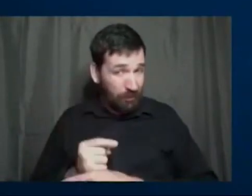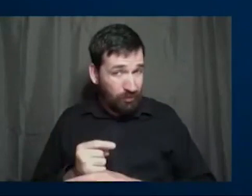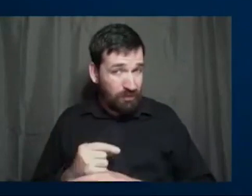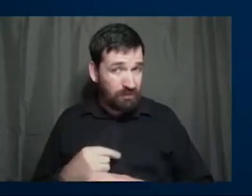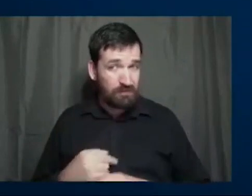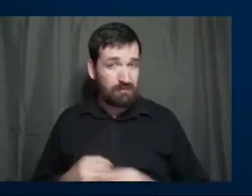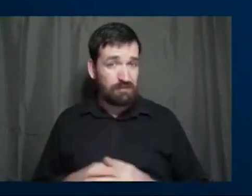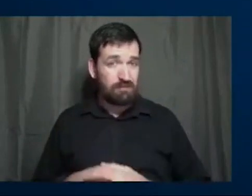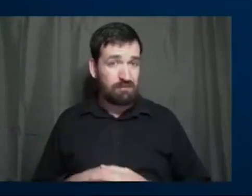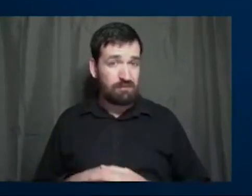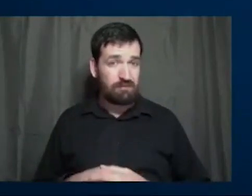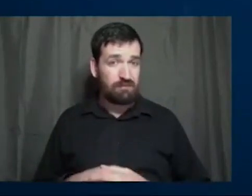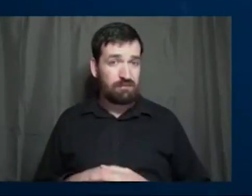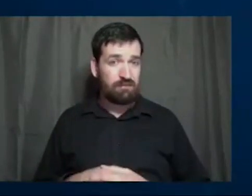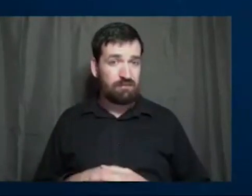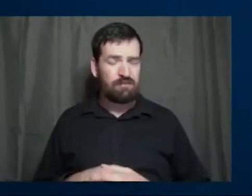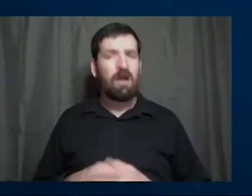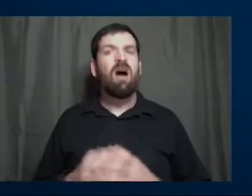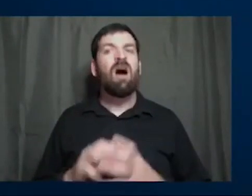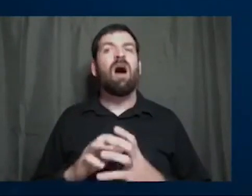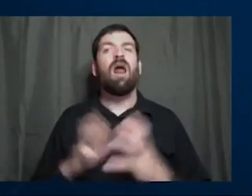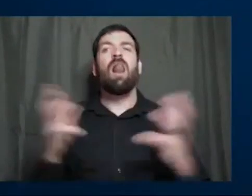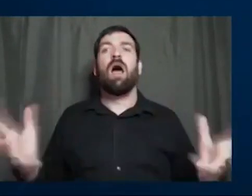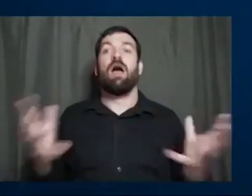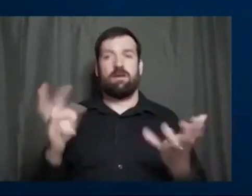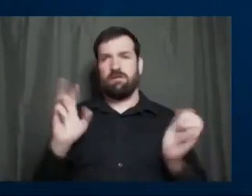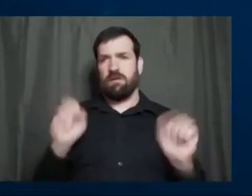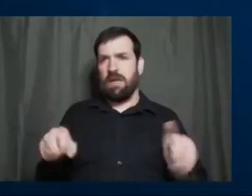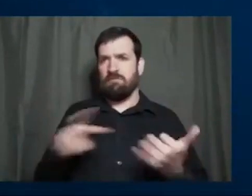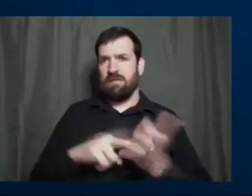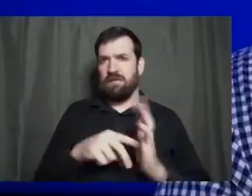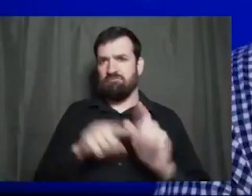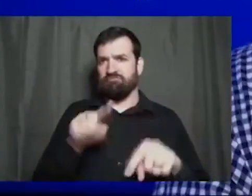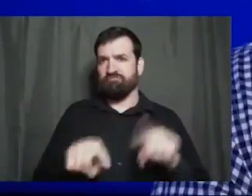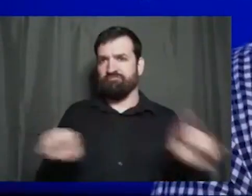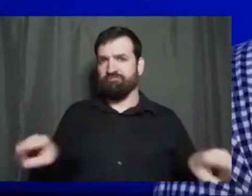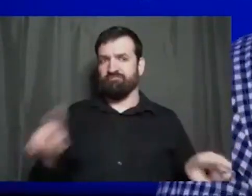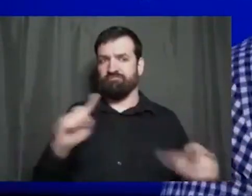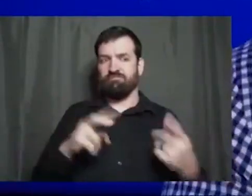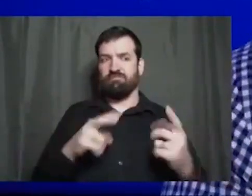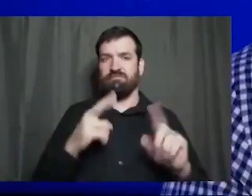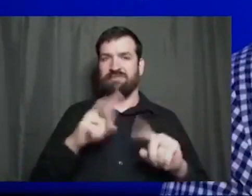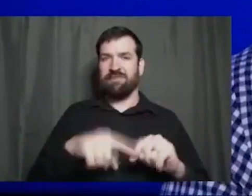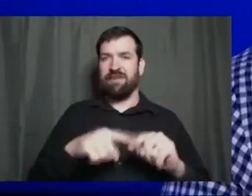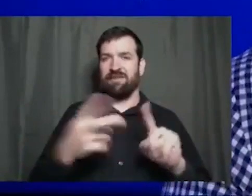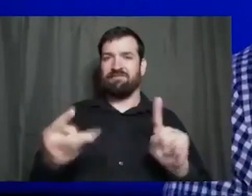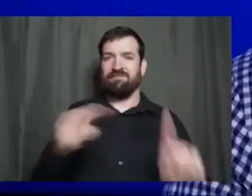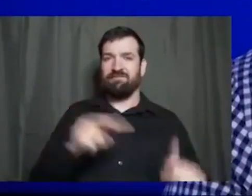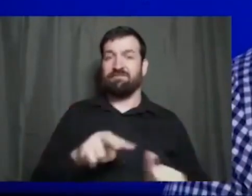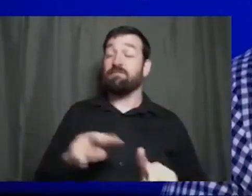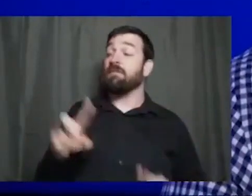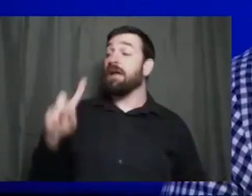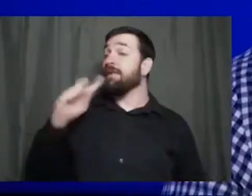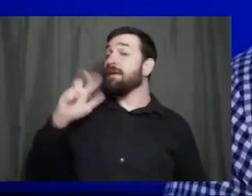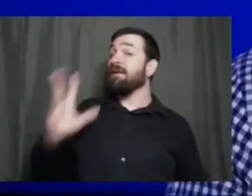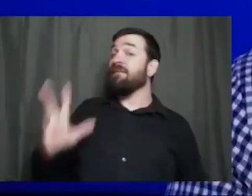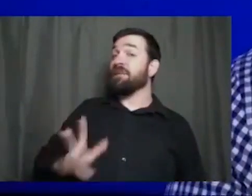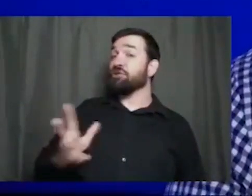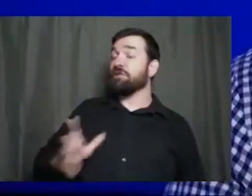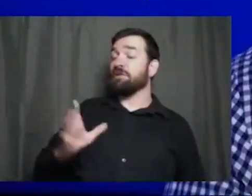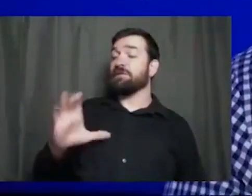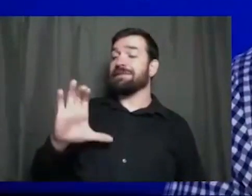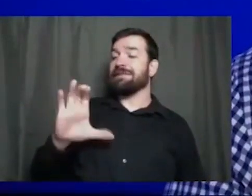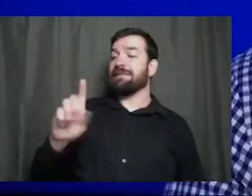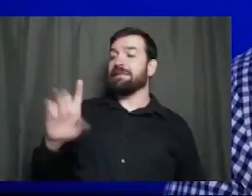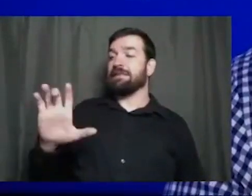different thing to different people. Mm-hmm. Yeah, and I think officially, CDC requires us to